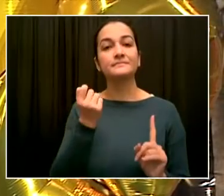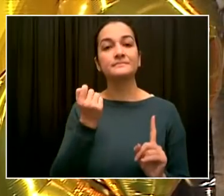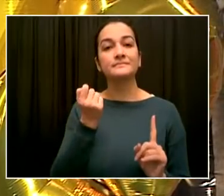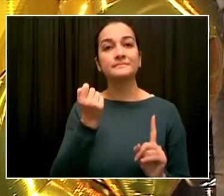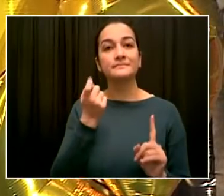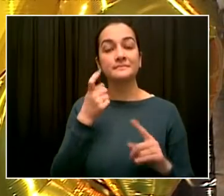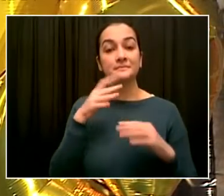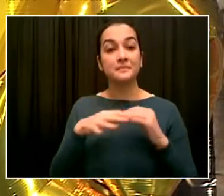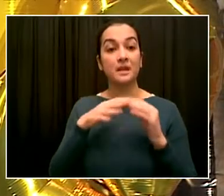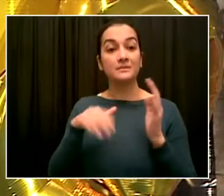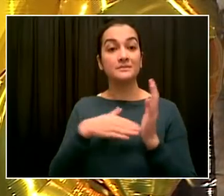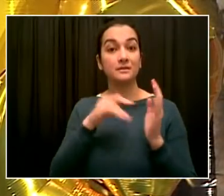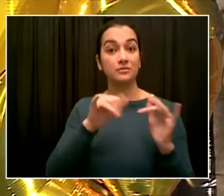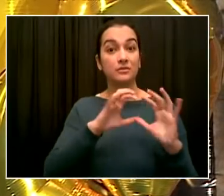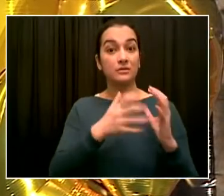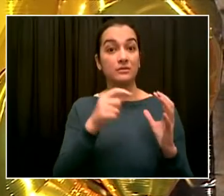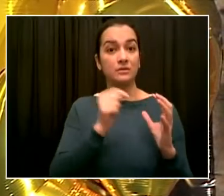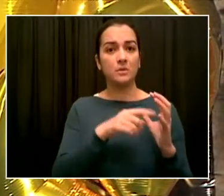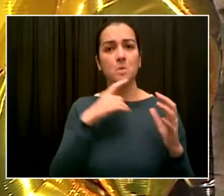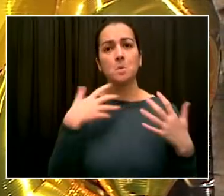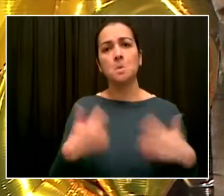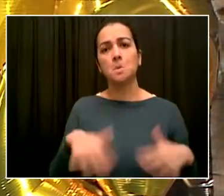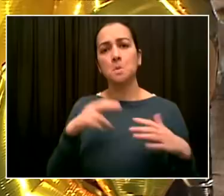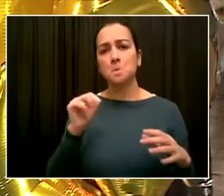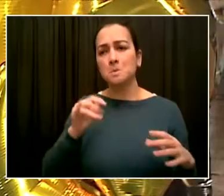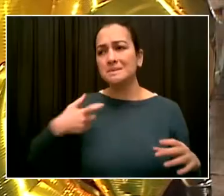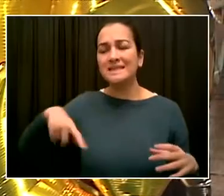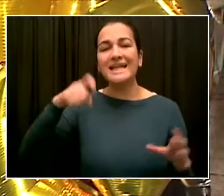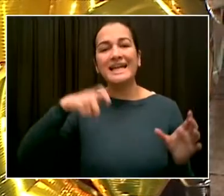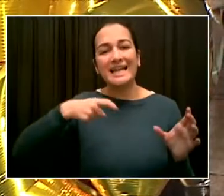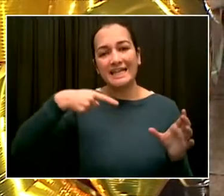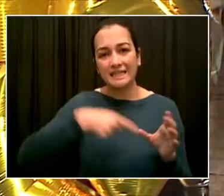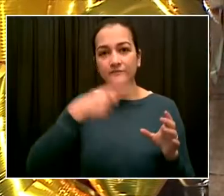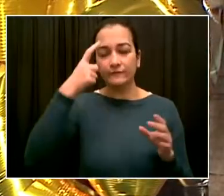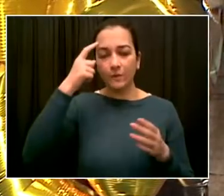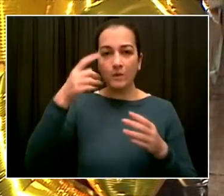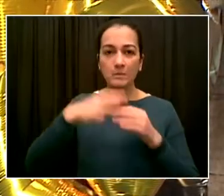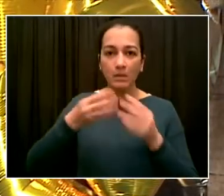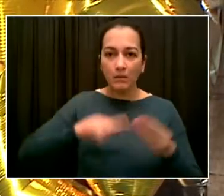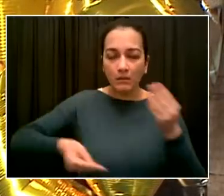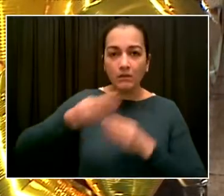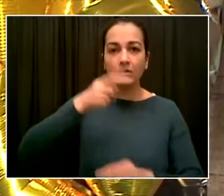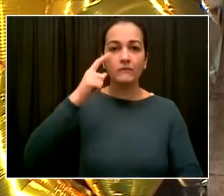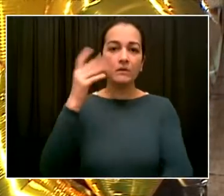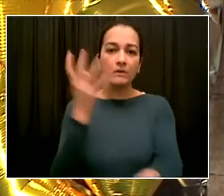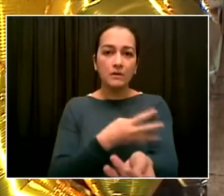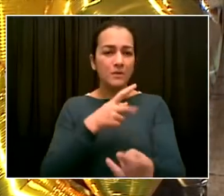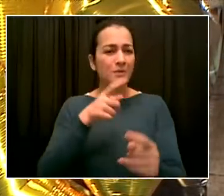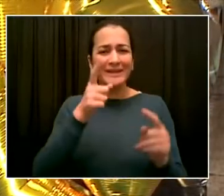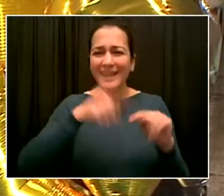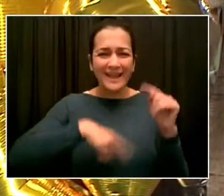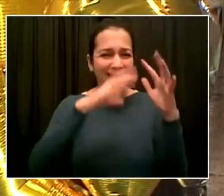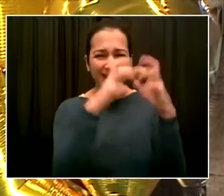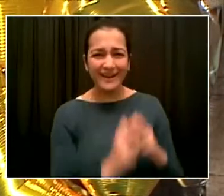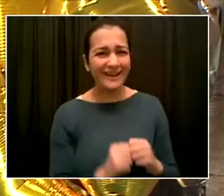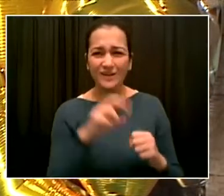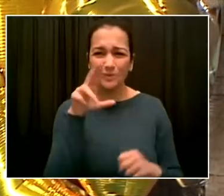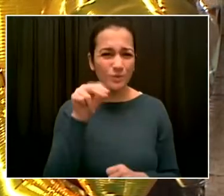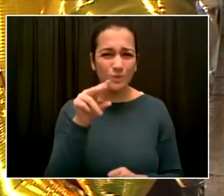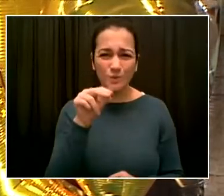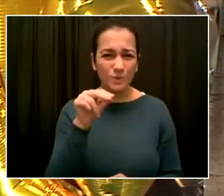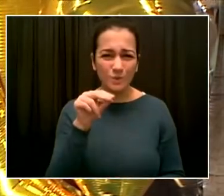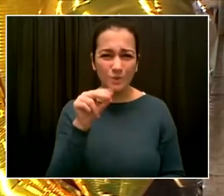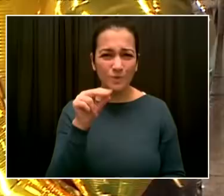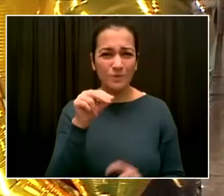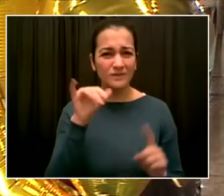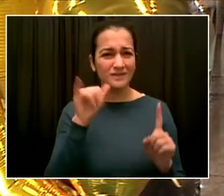which must be sustainable, the life sciences imperative, which a lot of people, public and private sector, are